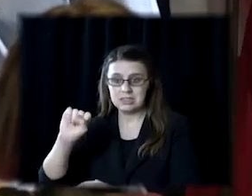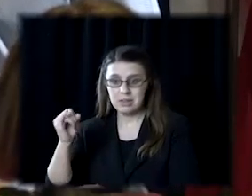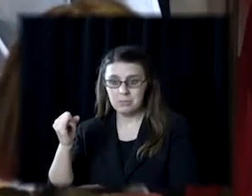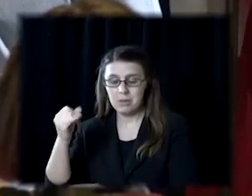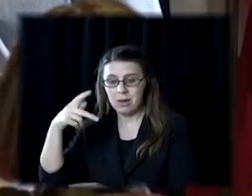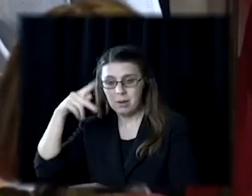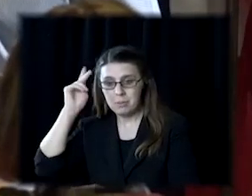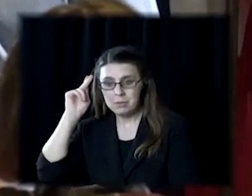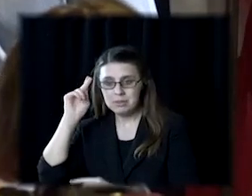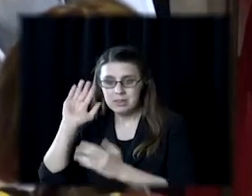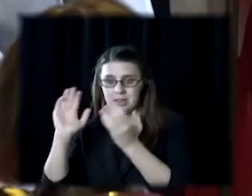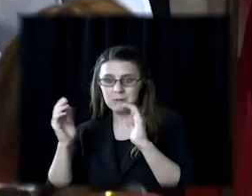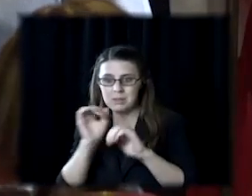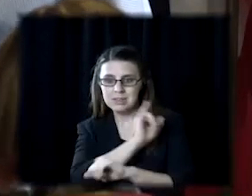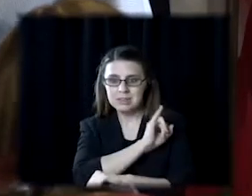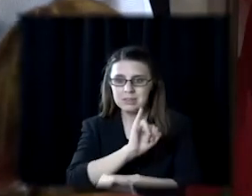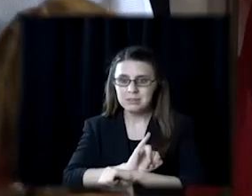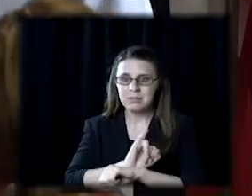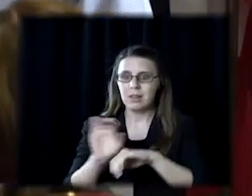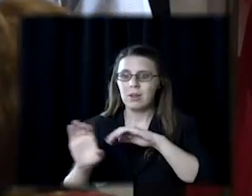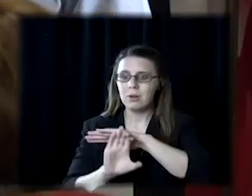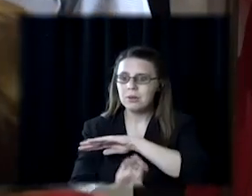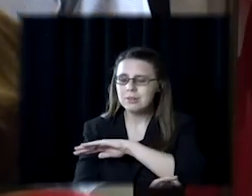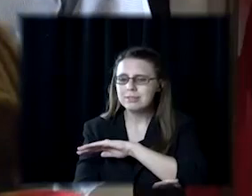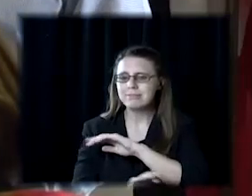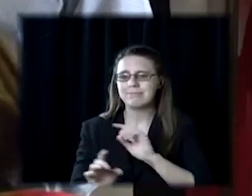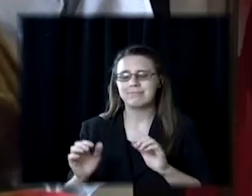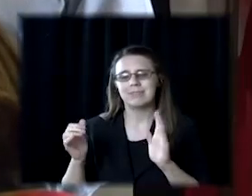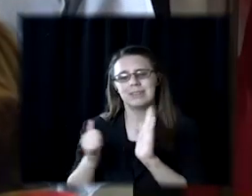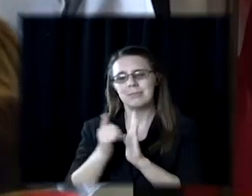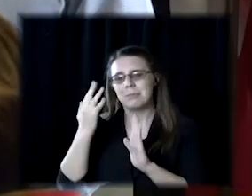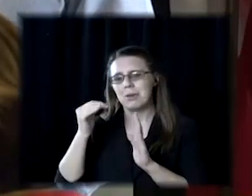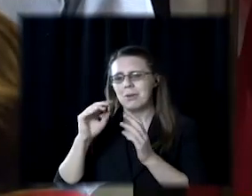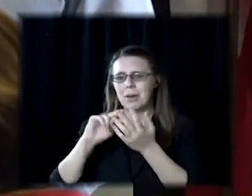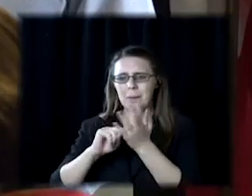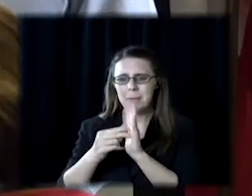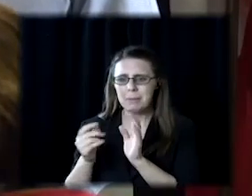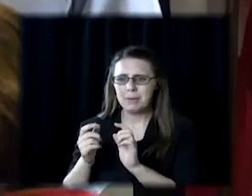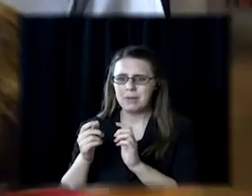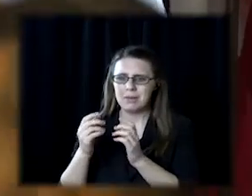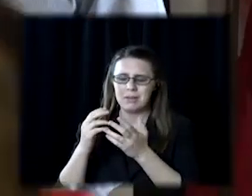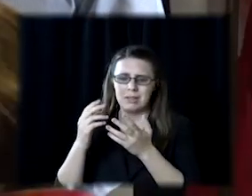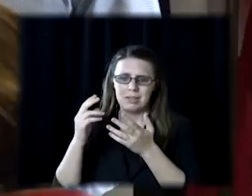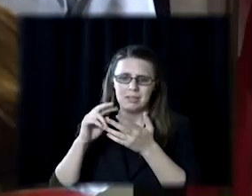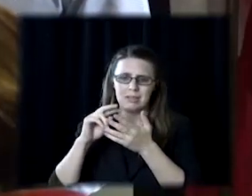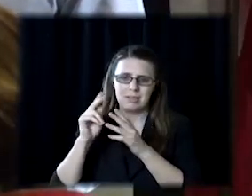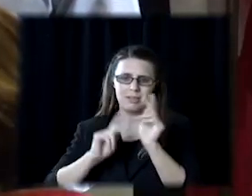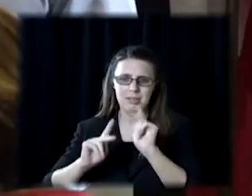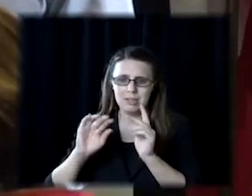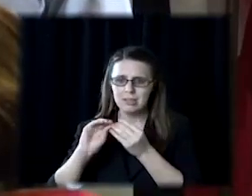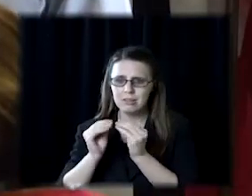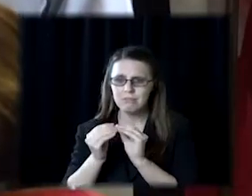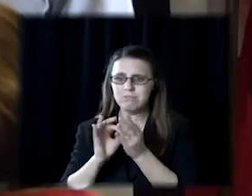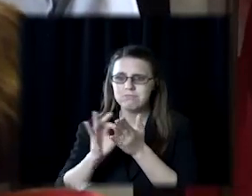Comerío are, you know, it's impossible. So I don't think that there is a general theme. I